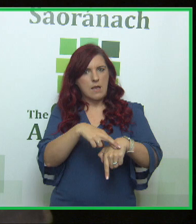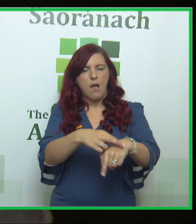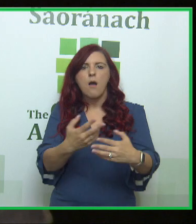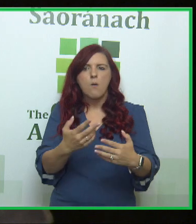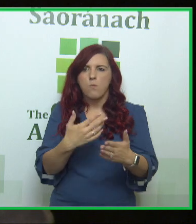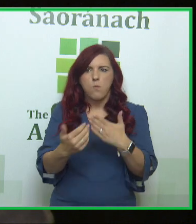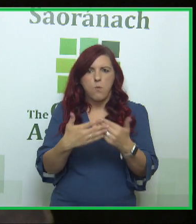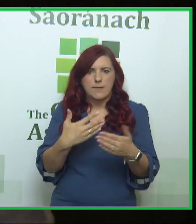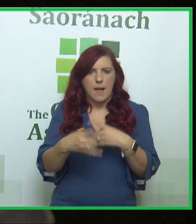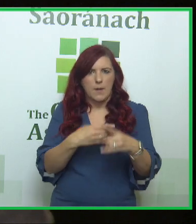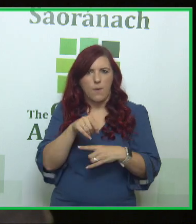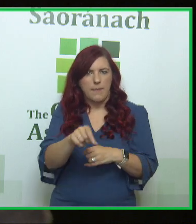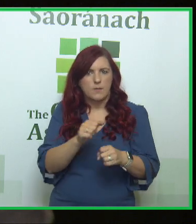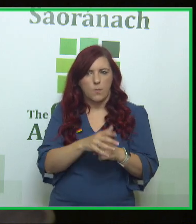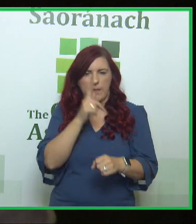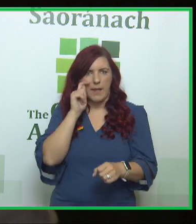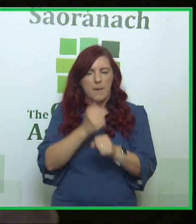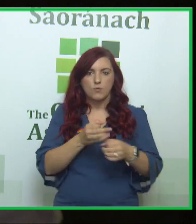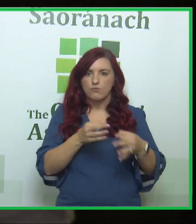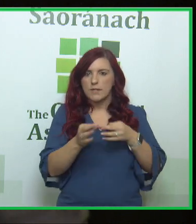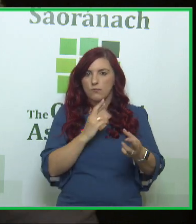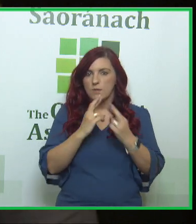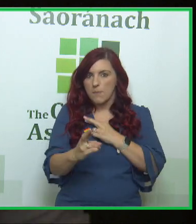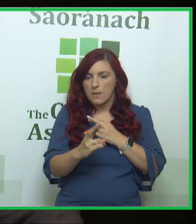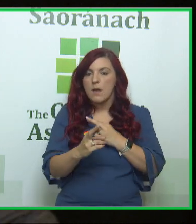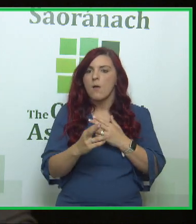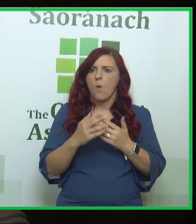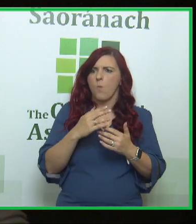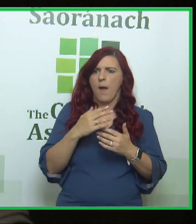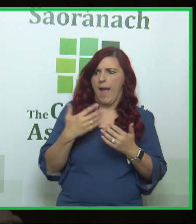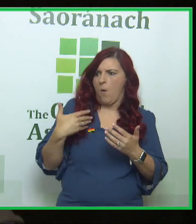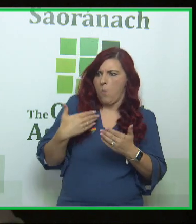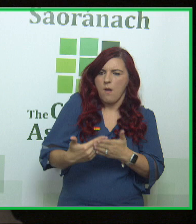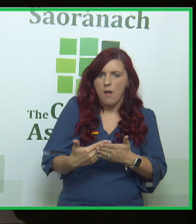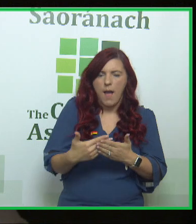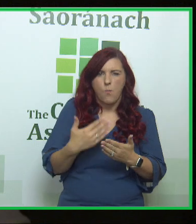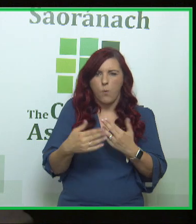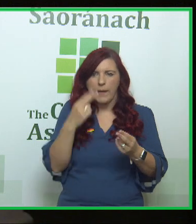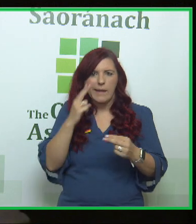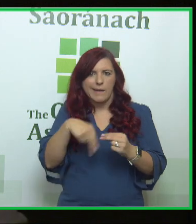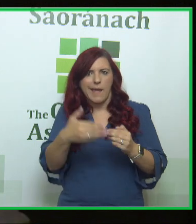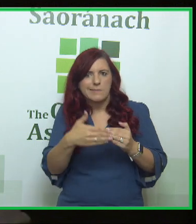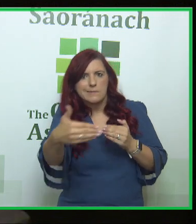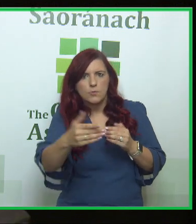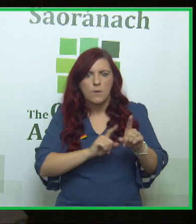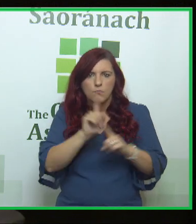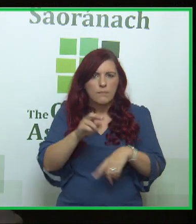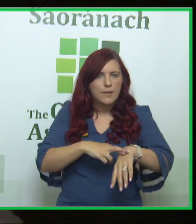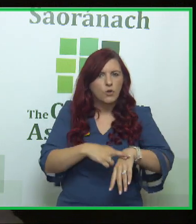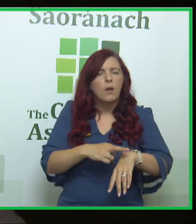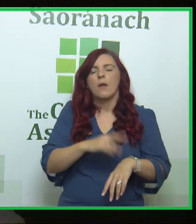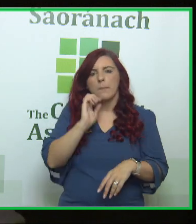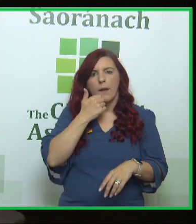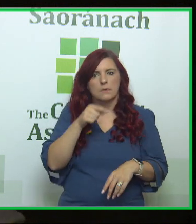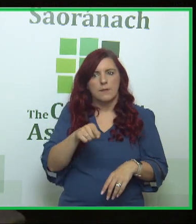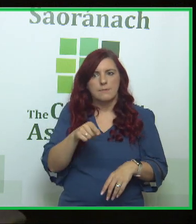in terms of its strategic response, how we got there, and where we need to go to do better, because this is a space that we